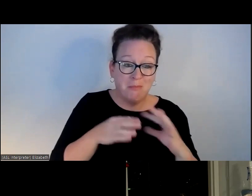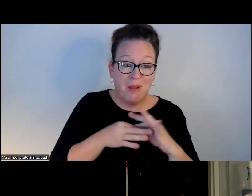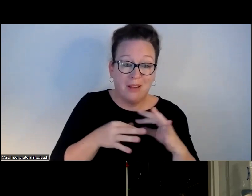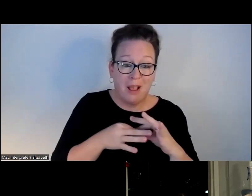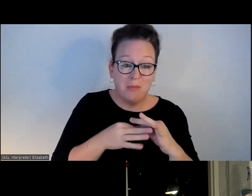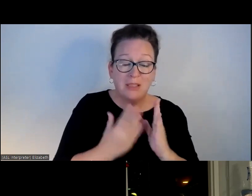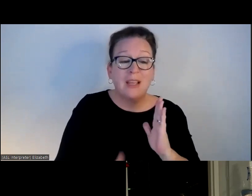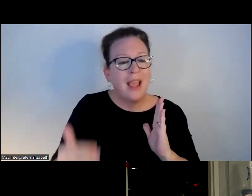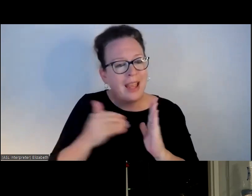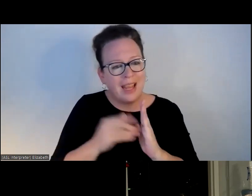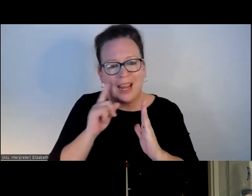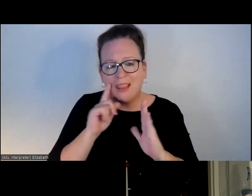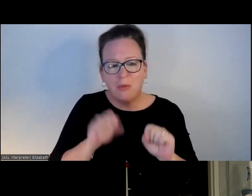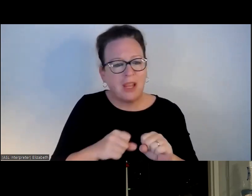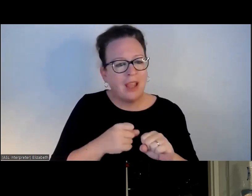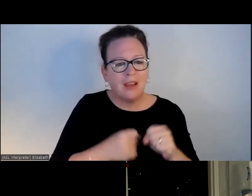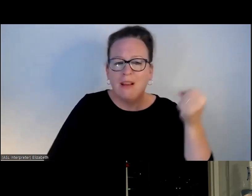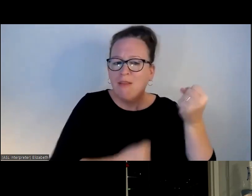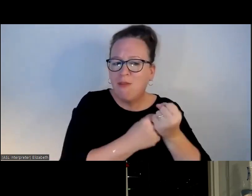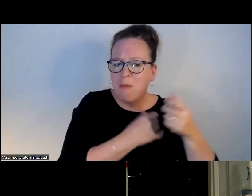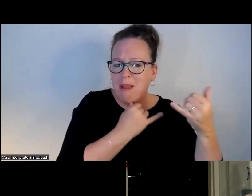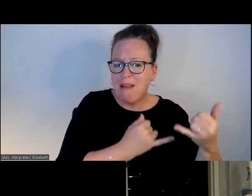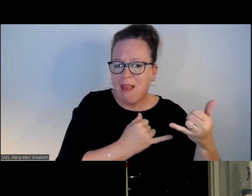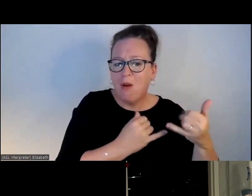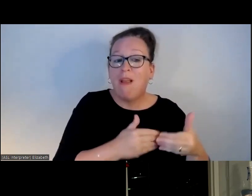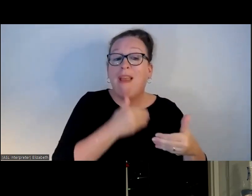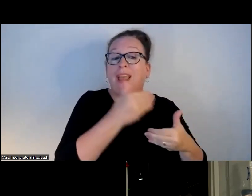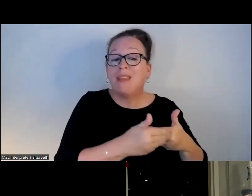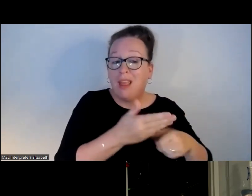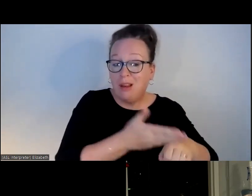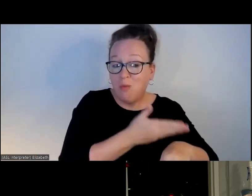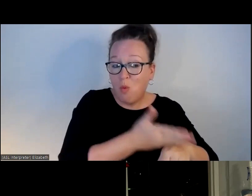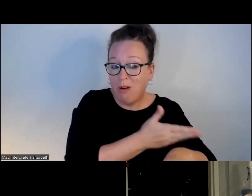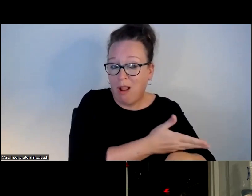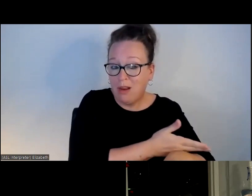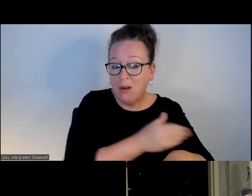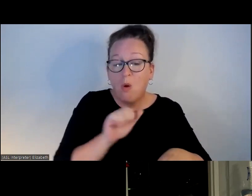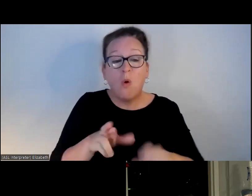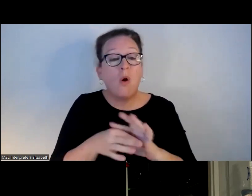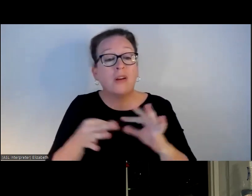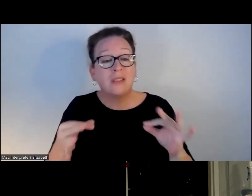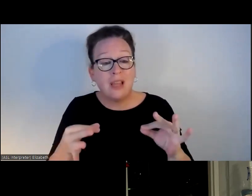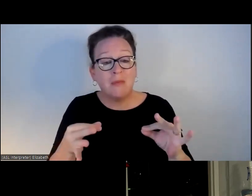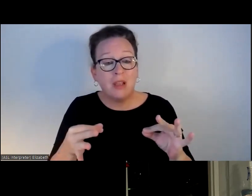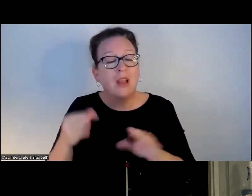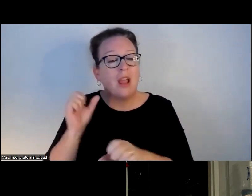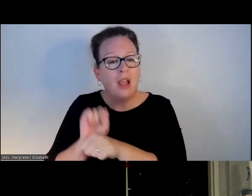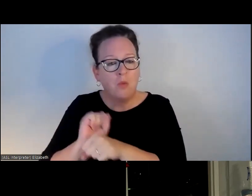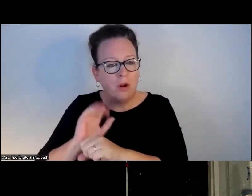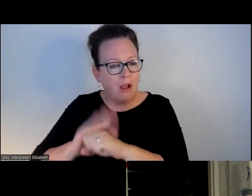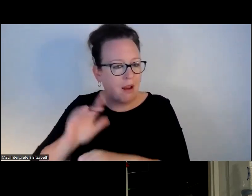think we could go either way. We could affirm it now and then work on it, or we could work on it and make a statement later on. But that's what I wanted to lay on the table.